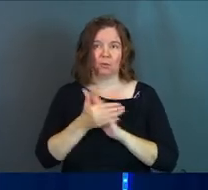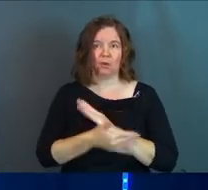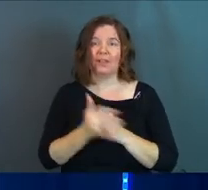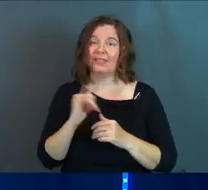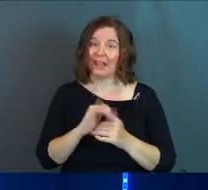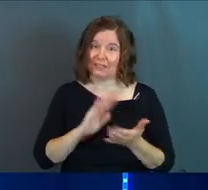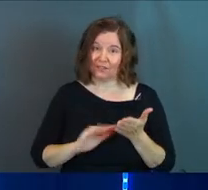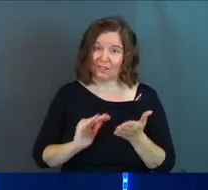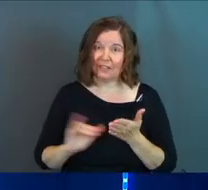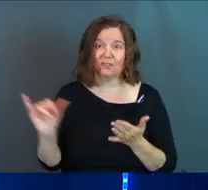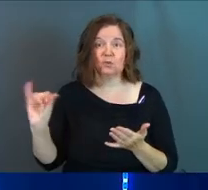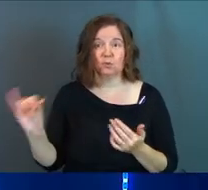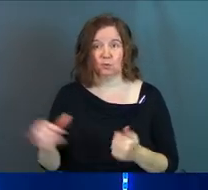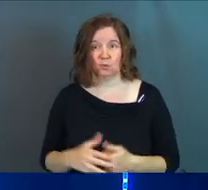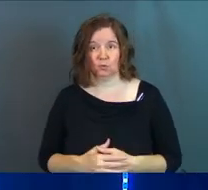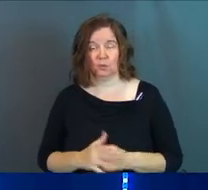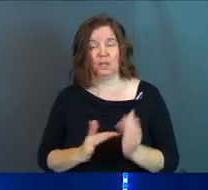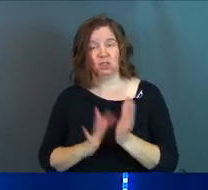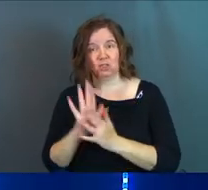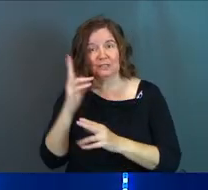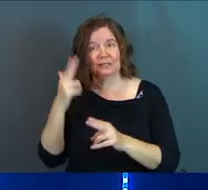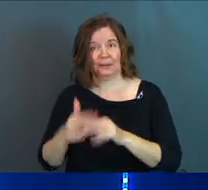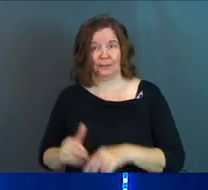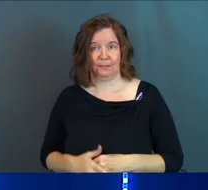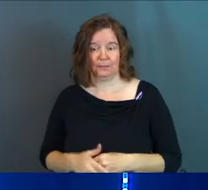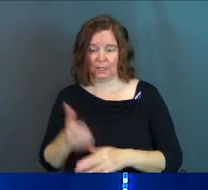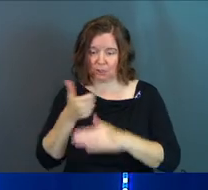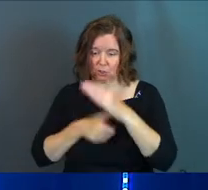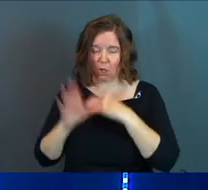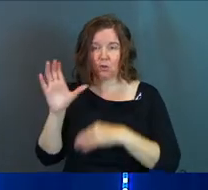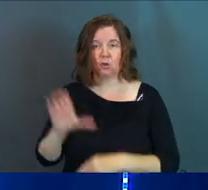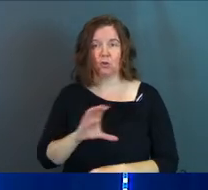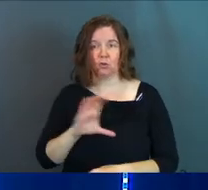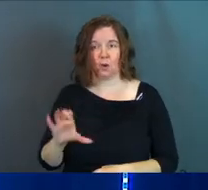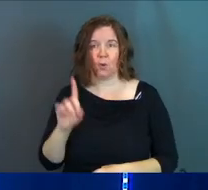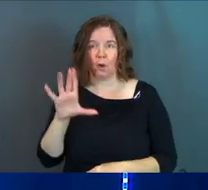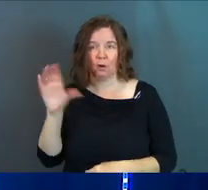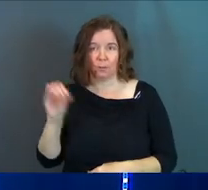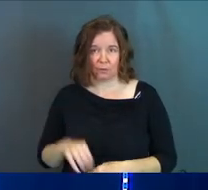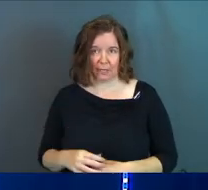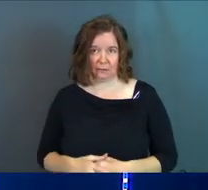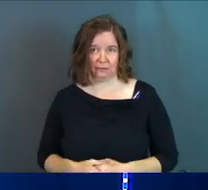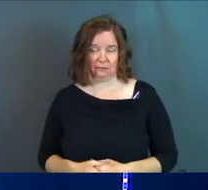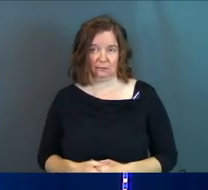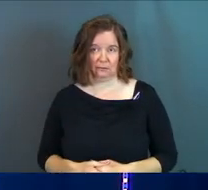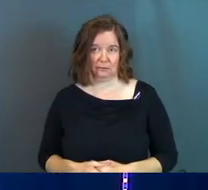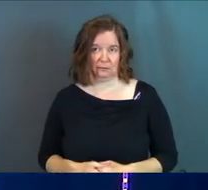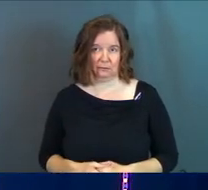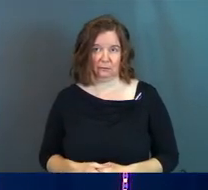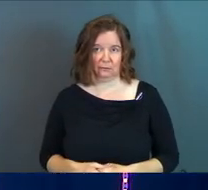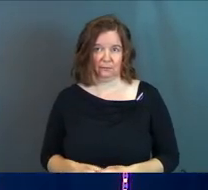adultery. That's forgiven too. In Jesus' name. It's under the cross, 100%.